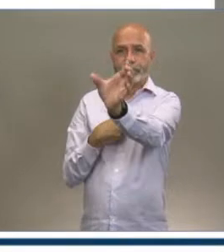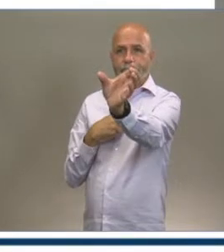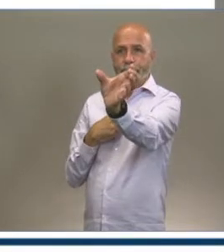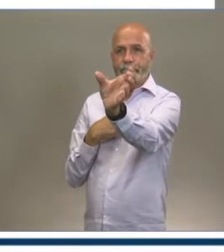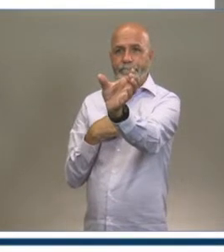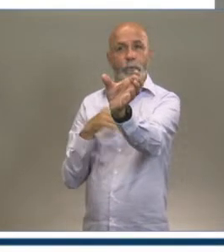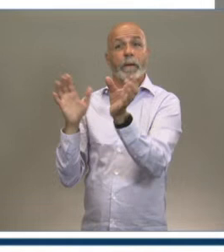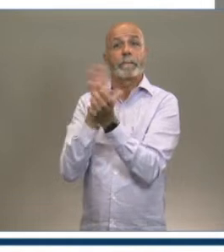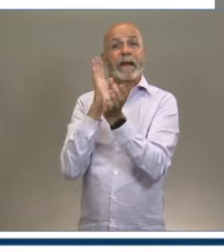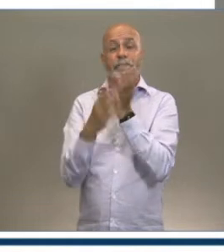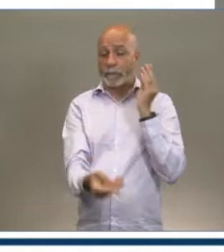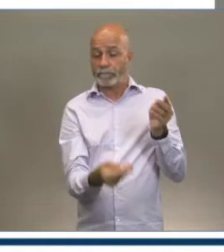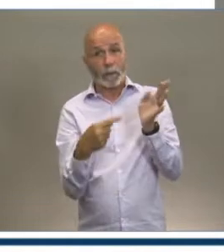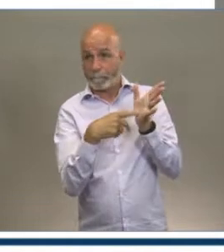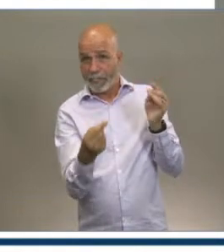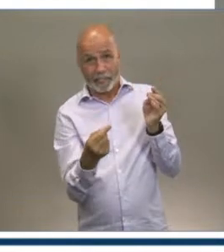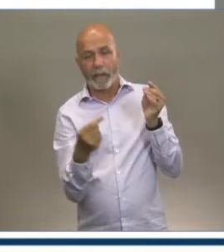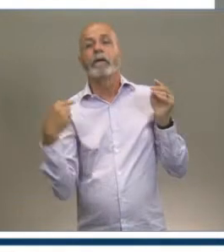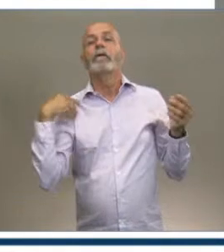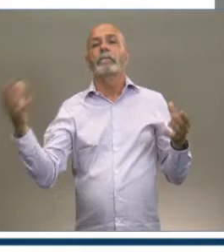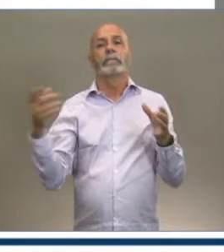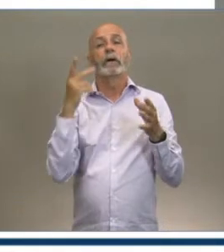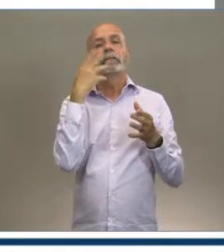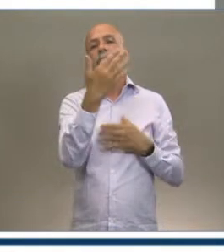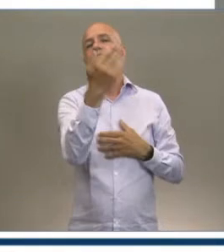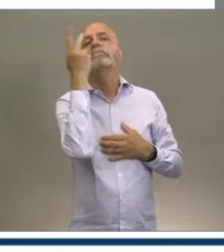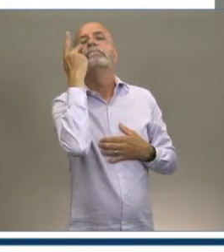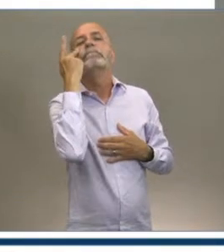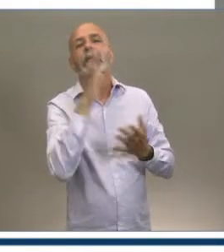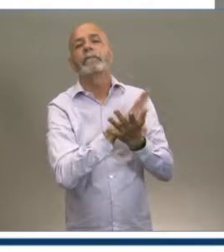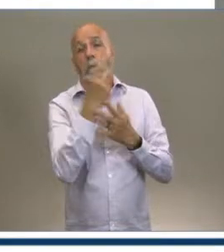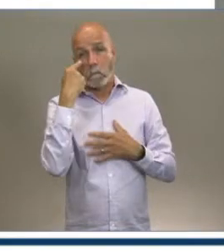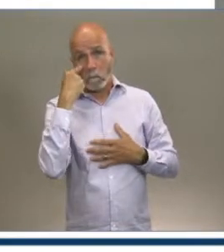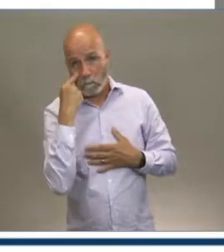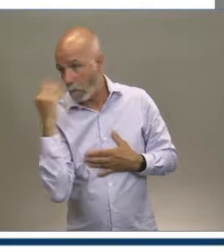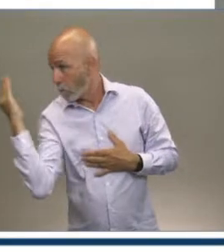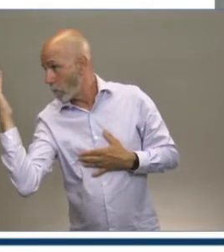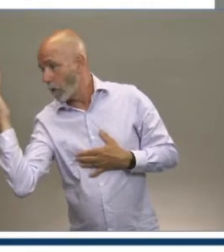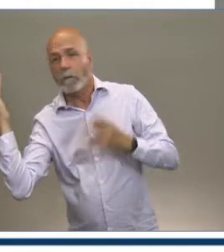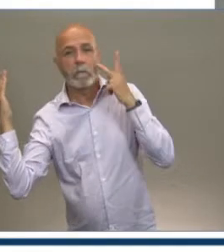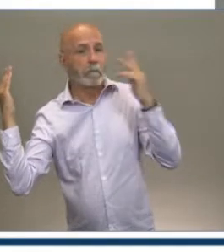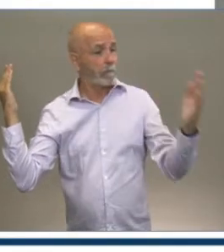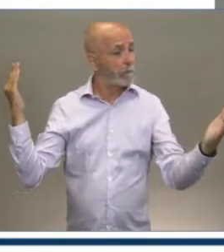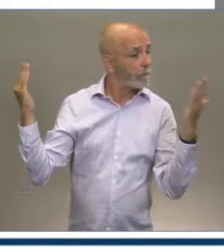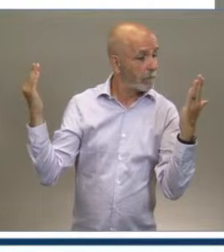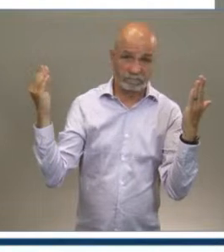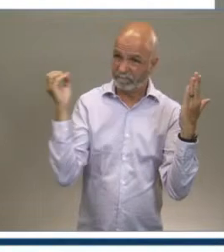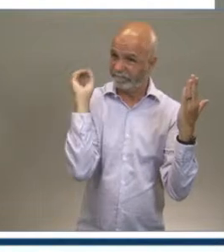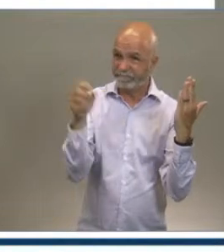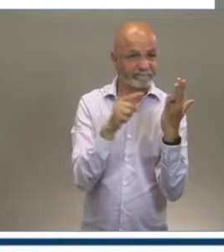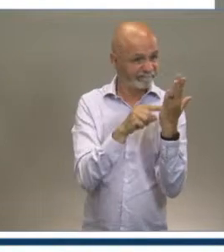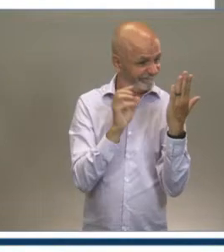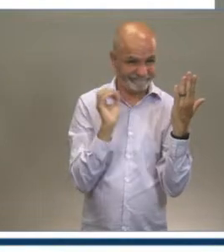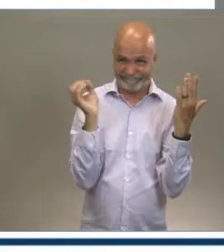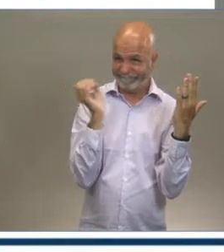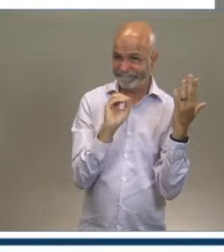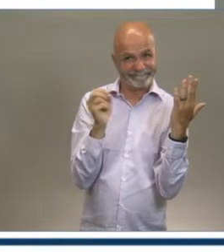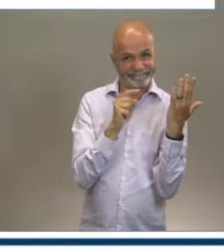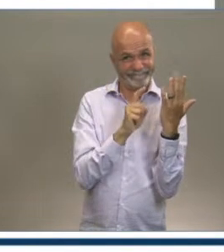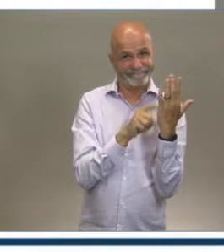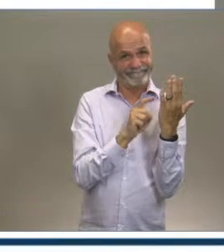paper, because they may well be asked at the border to validate, to show that proof of vaccination. And if they do not have it, they risk being turned